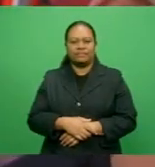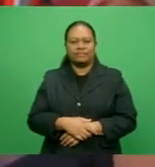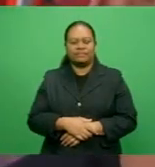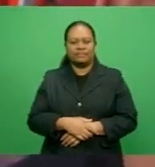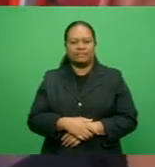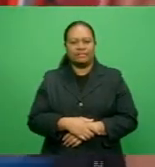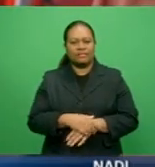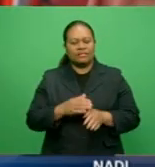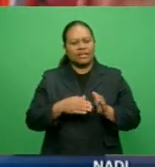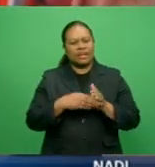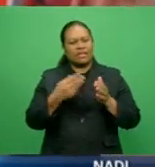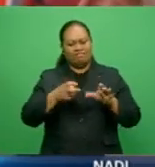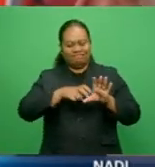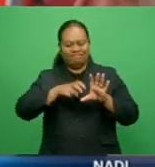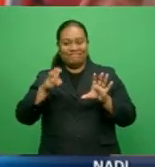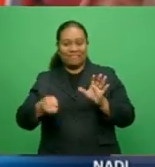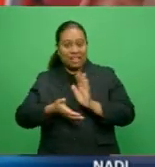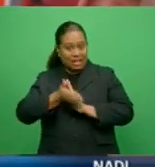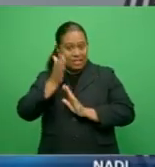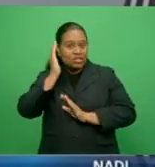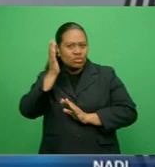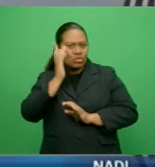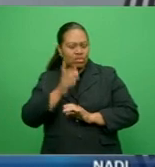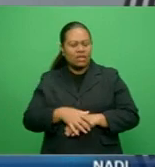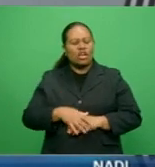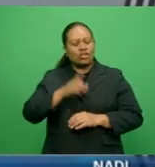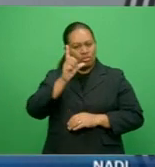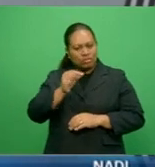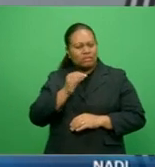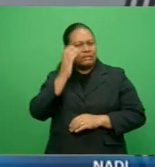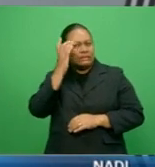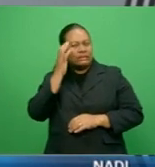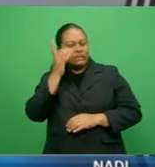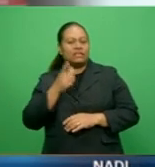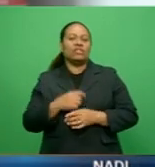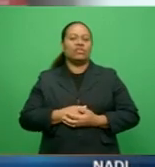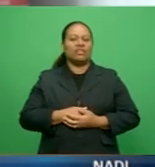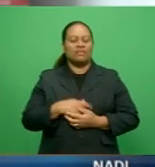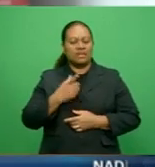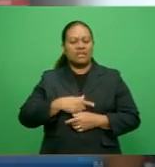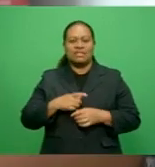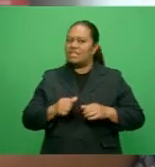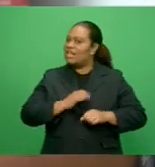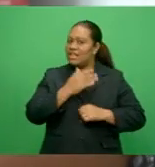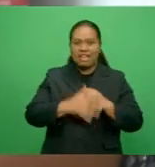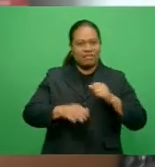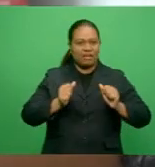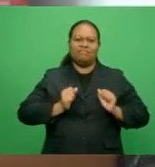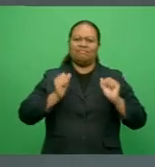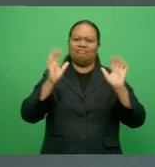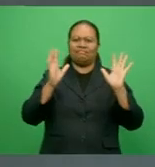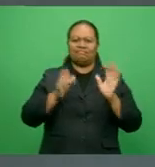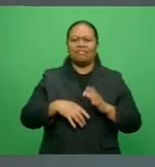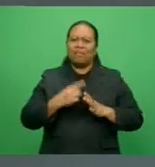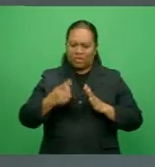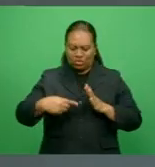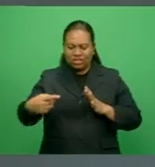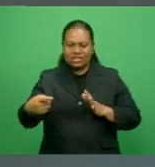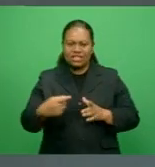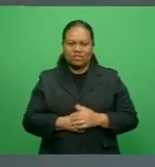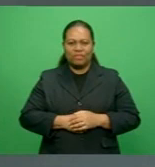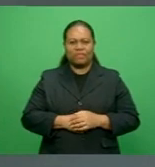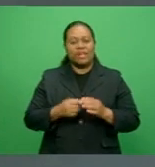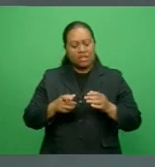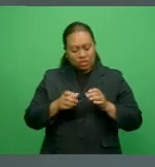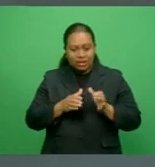He dropped out of high school to chase his dream and did not give up until it was a reality. I decided to open up